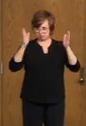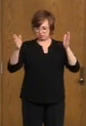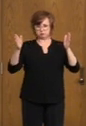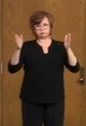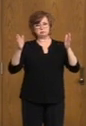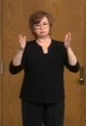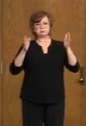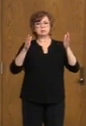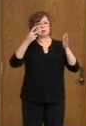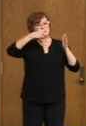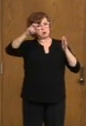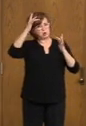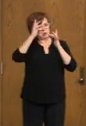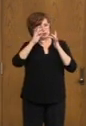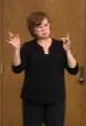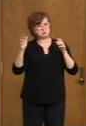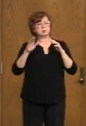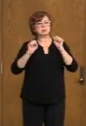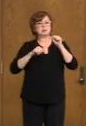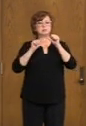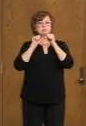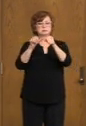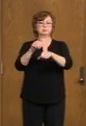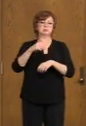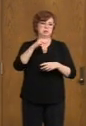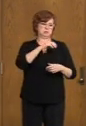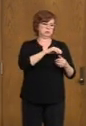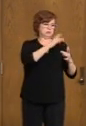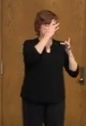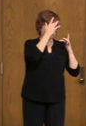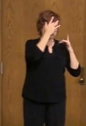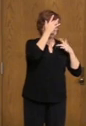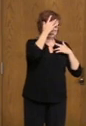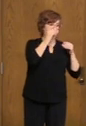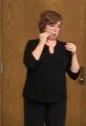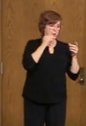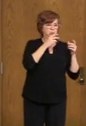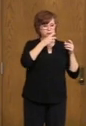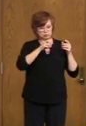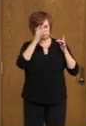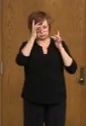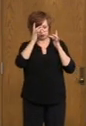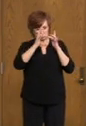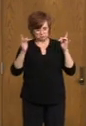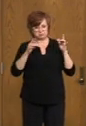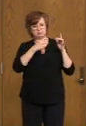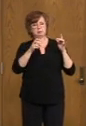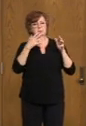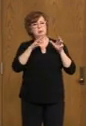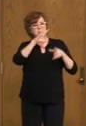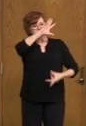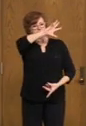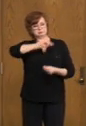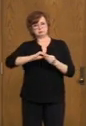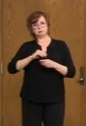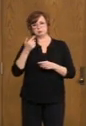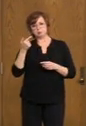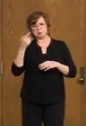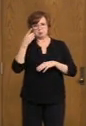21 days, even though you may be in hospital for weeks or months. And our testing rate should remain